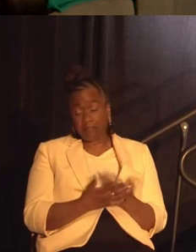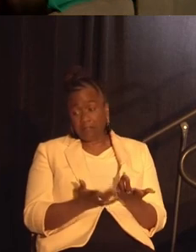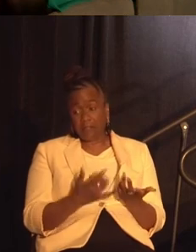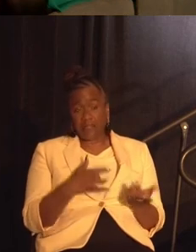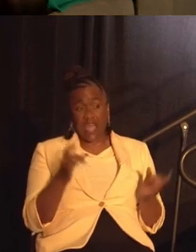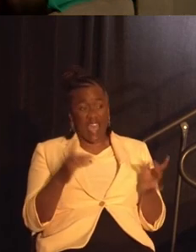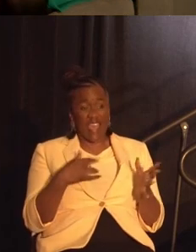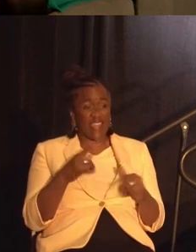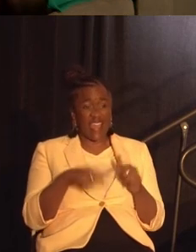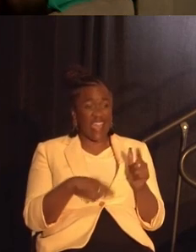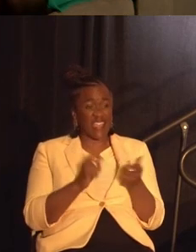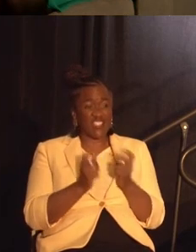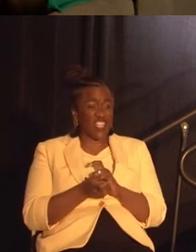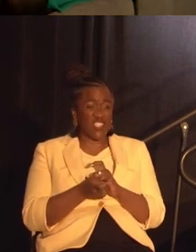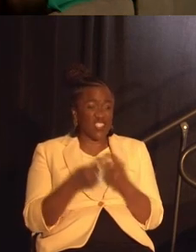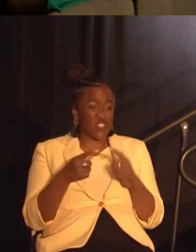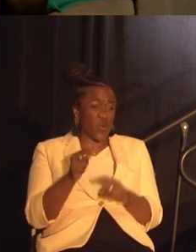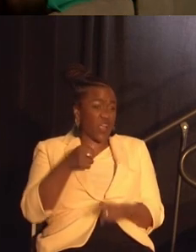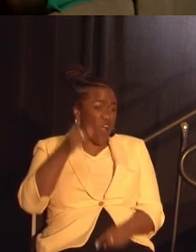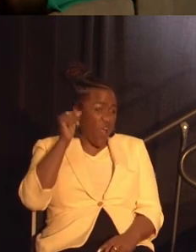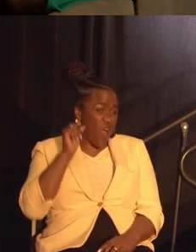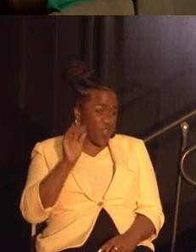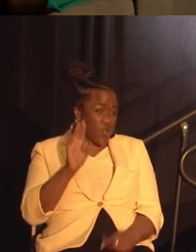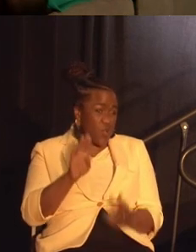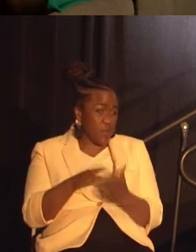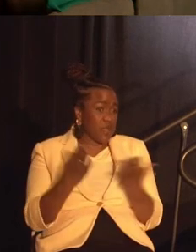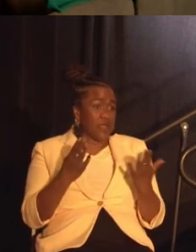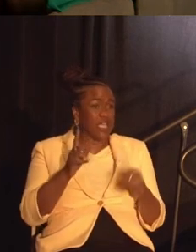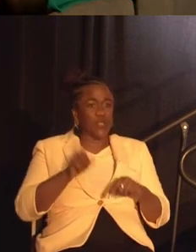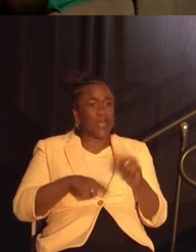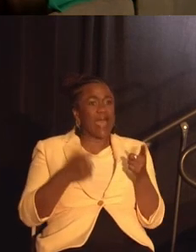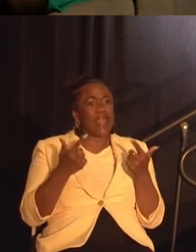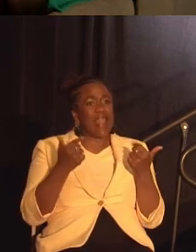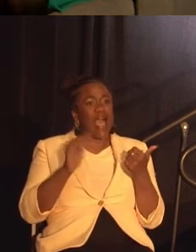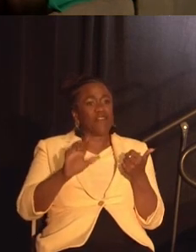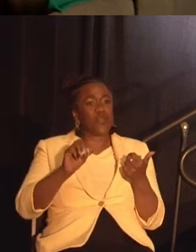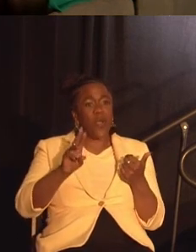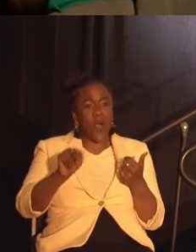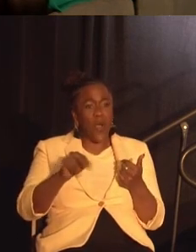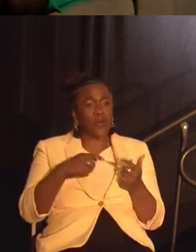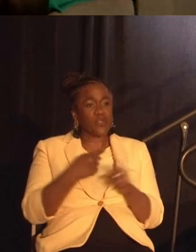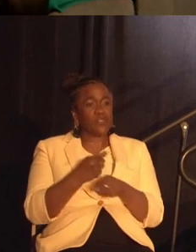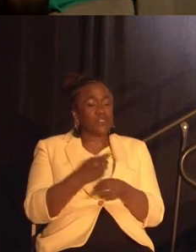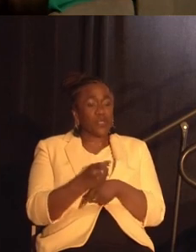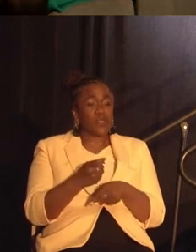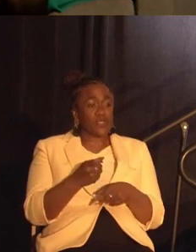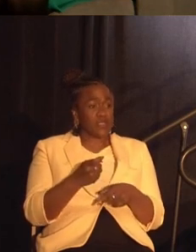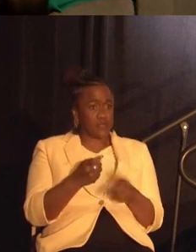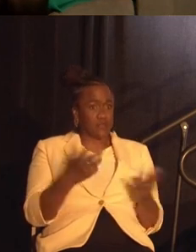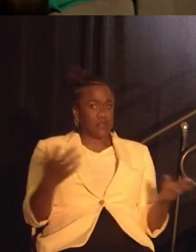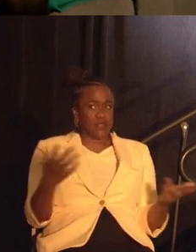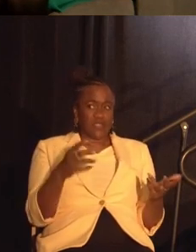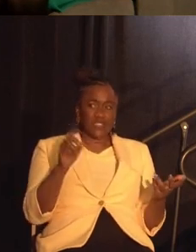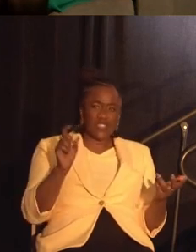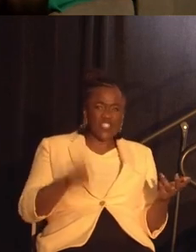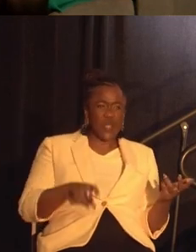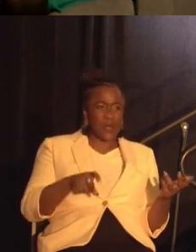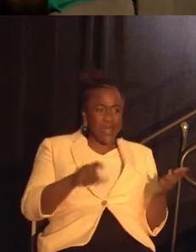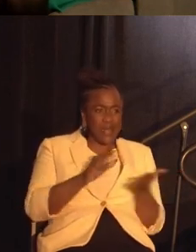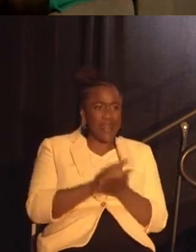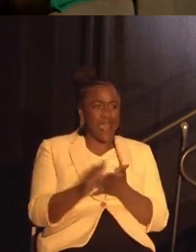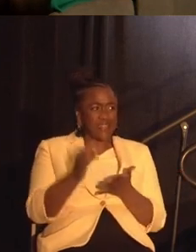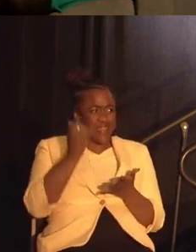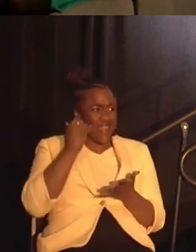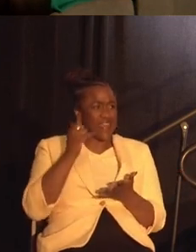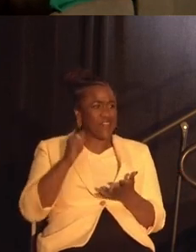I hate that I can't change it, and you don't get to laugh at your own jokes either. I'm always like, wouldn't it be charming if